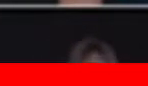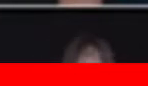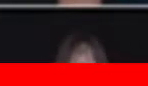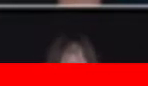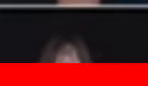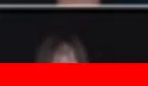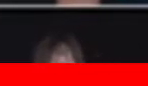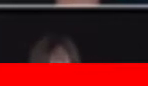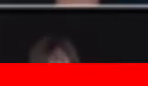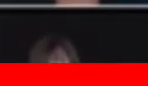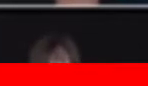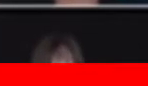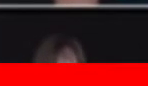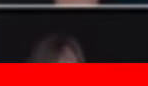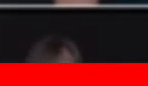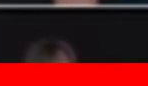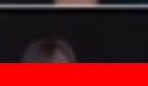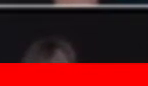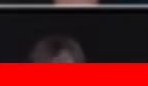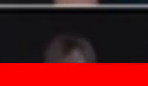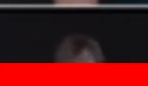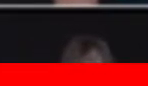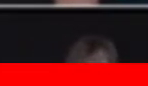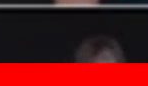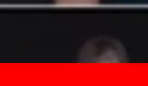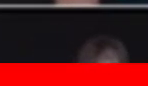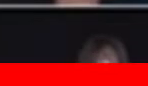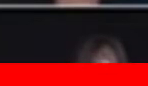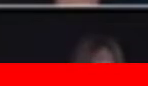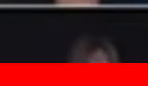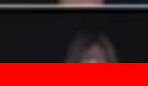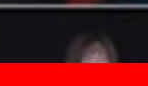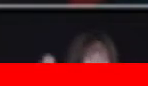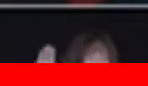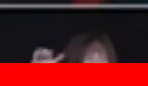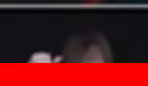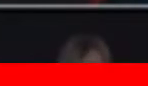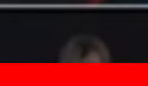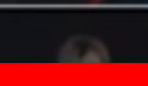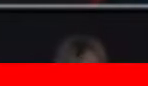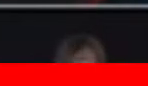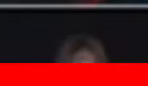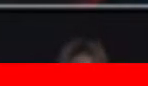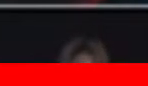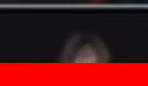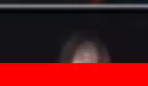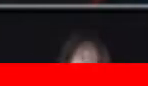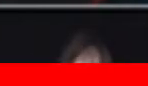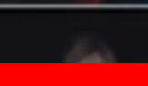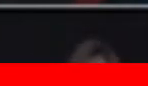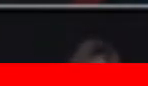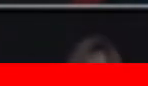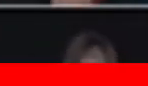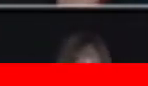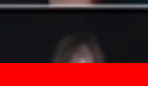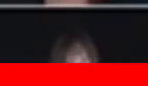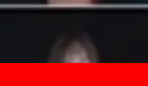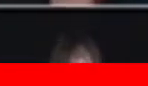flattened the curve before, and I am confident we can do it again. So thank you, and now I'll pass things over to Minister Phillips.